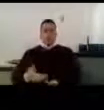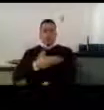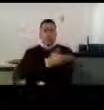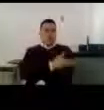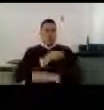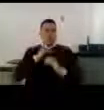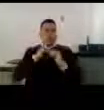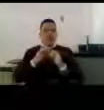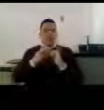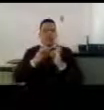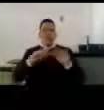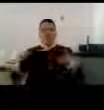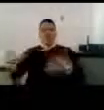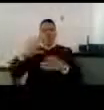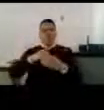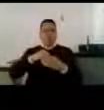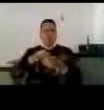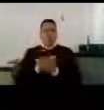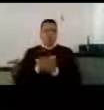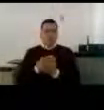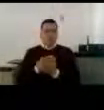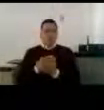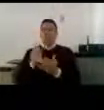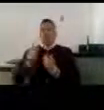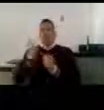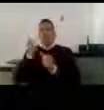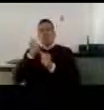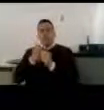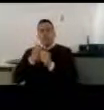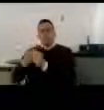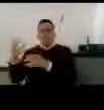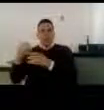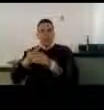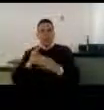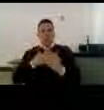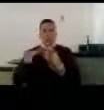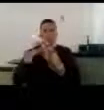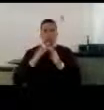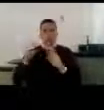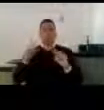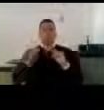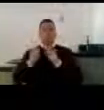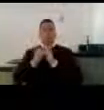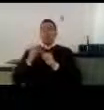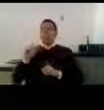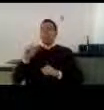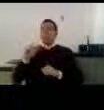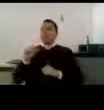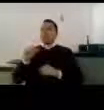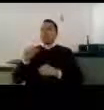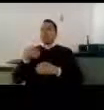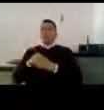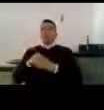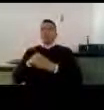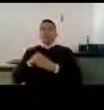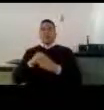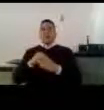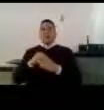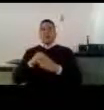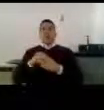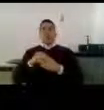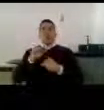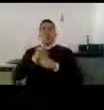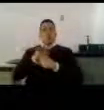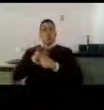included in school, how we believe everybody should be included, fully included in our communities, people with disabilities are in our workforce,